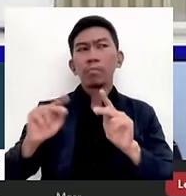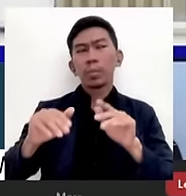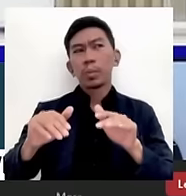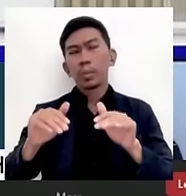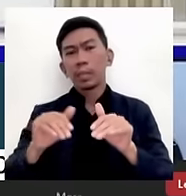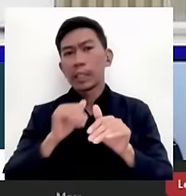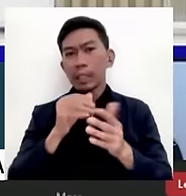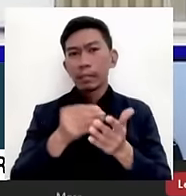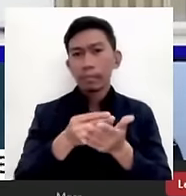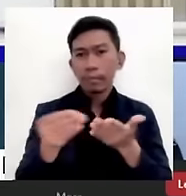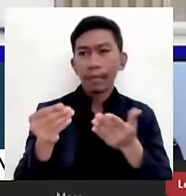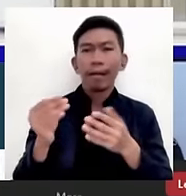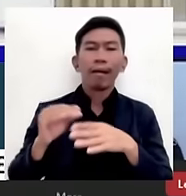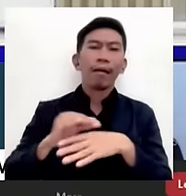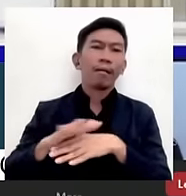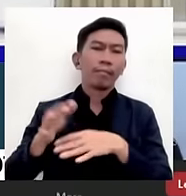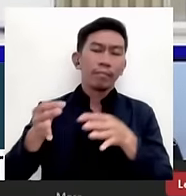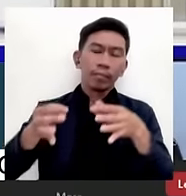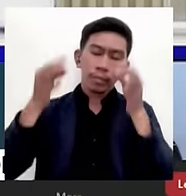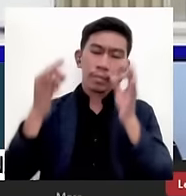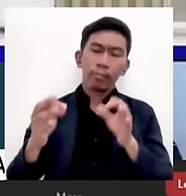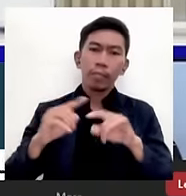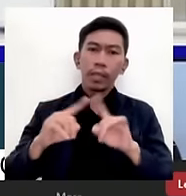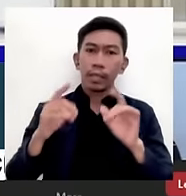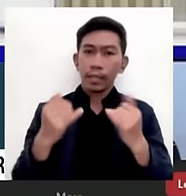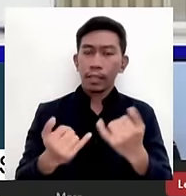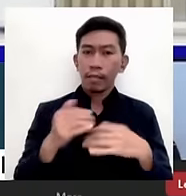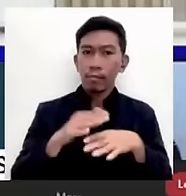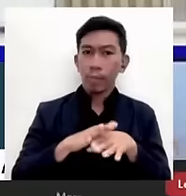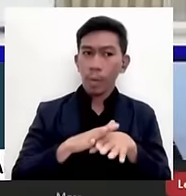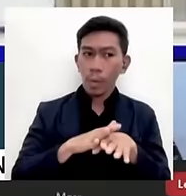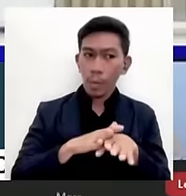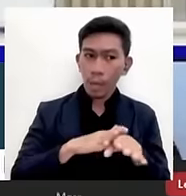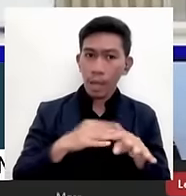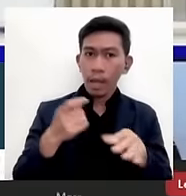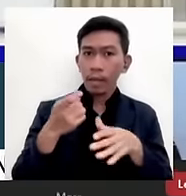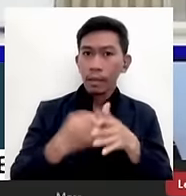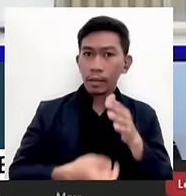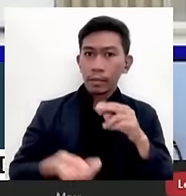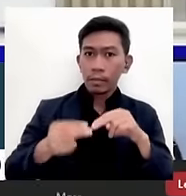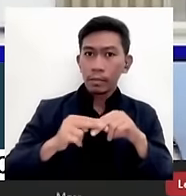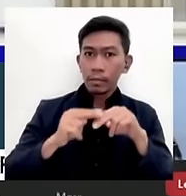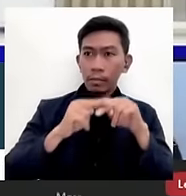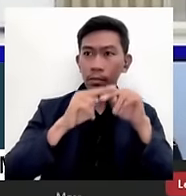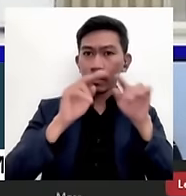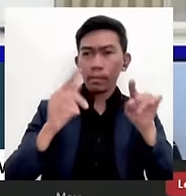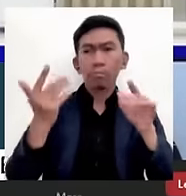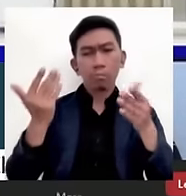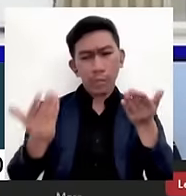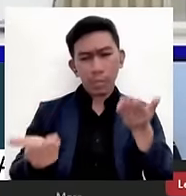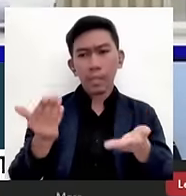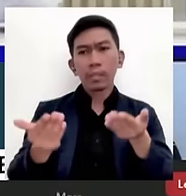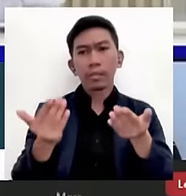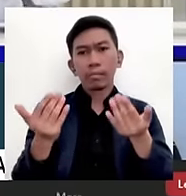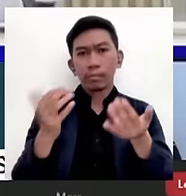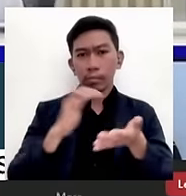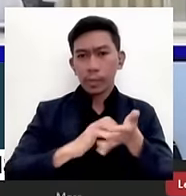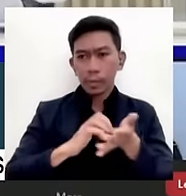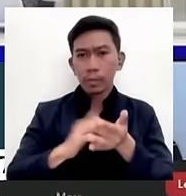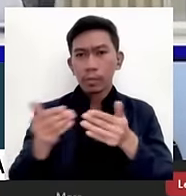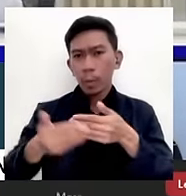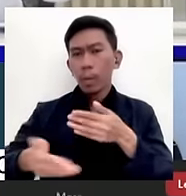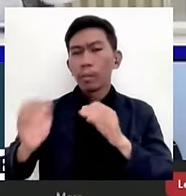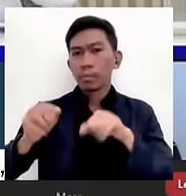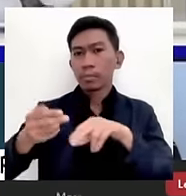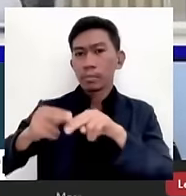seeing that with the easing of inflation rate, that spending may also increase in the months to come. Balisacan notes that there was growth in many sectors such